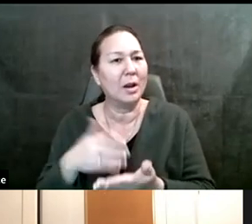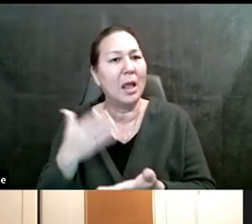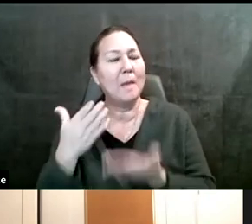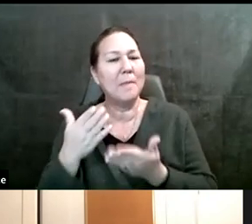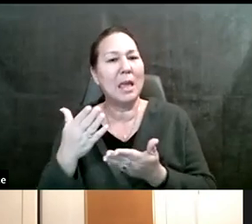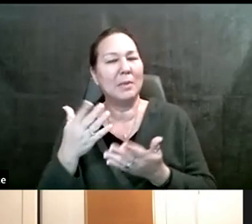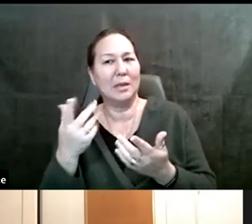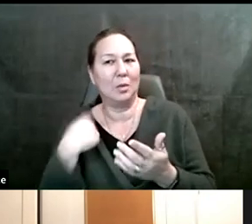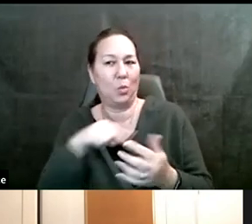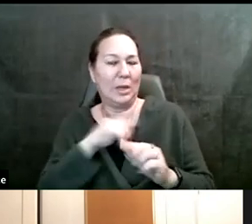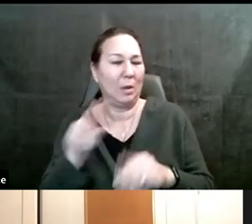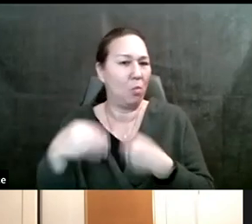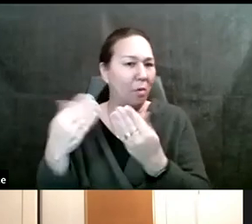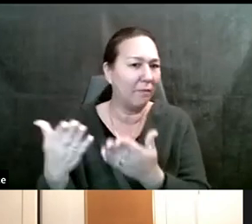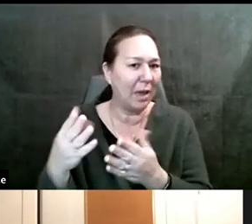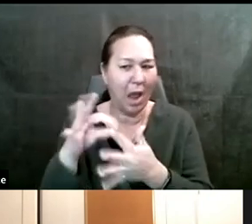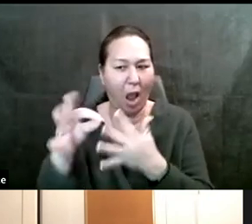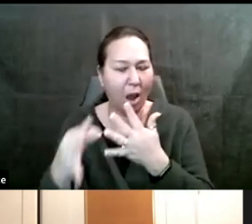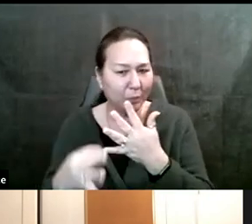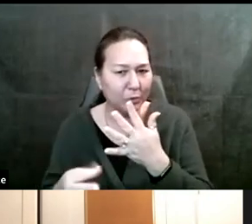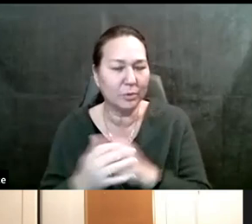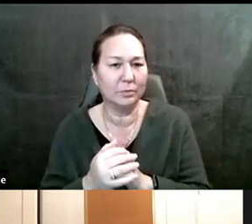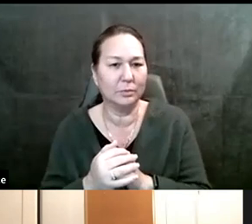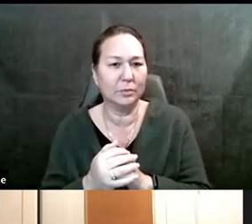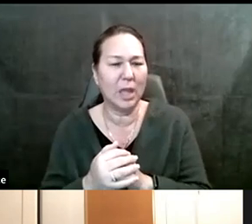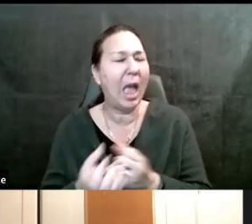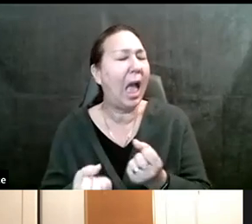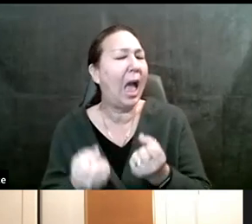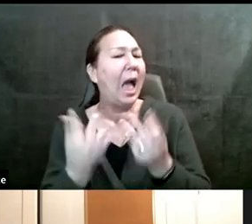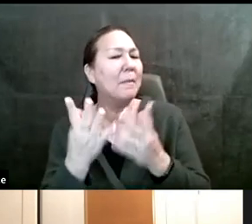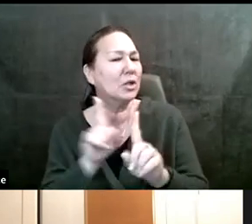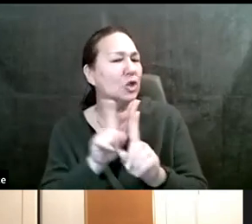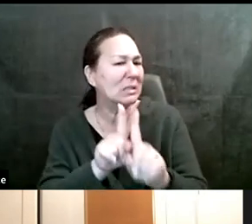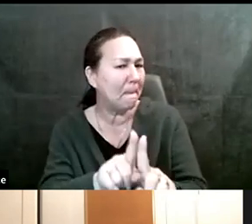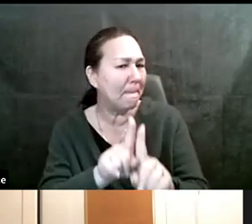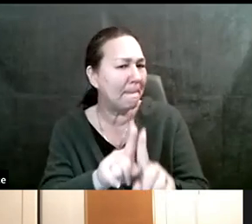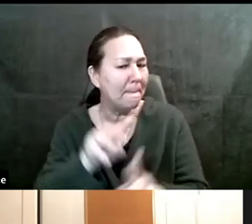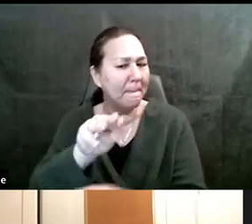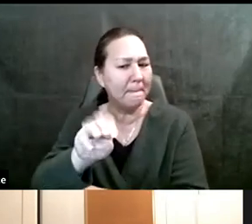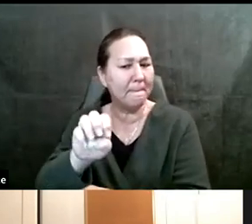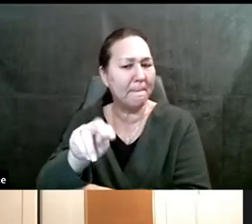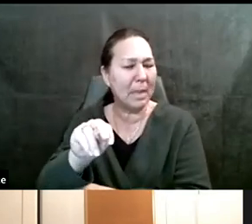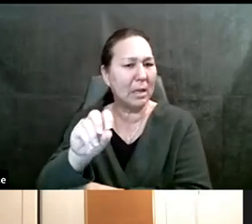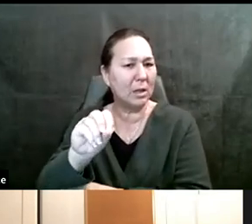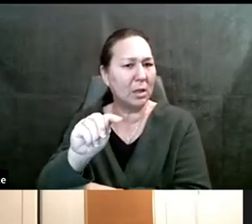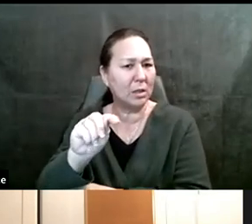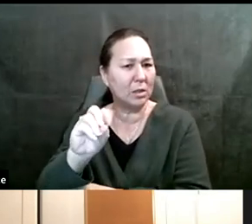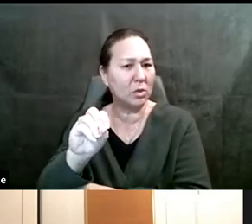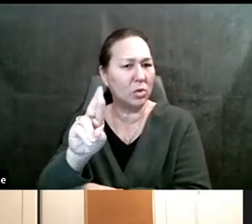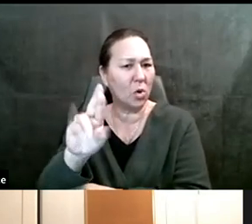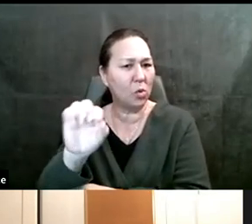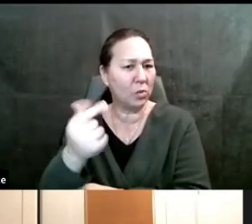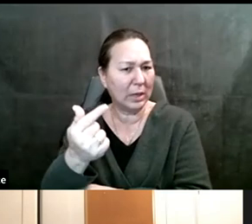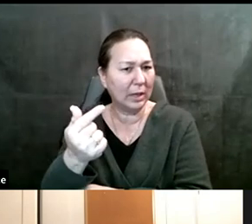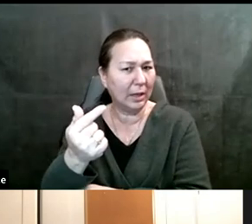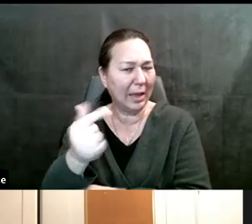and so I'm wondering how much mentoring fits in with what we're trying to do and and just one